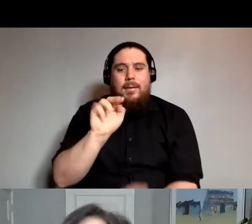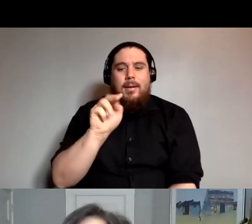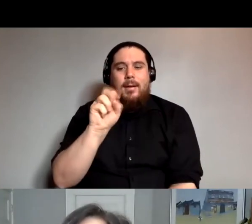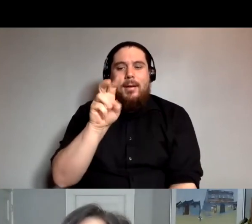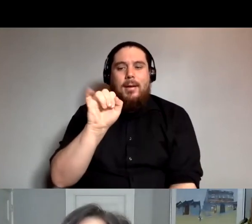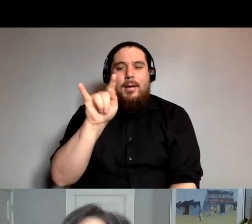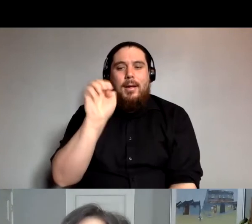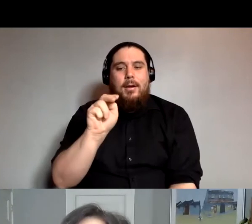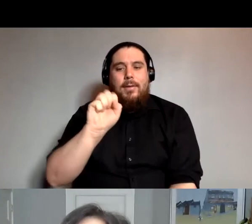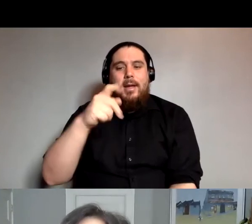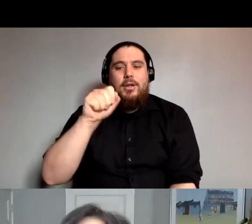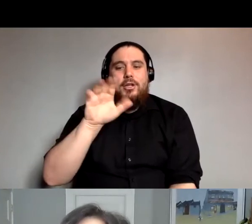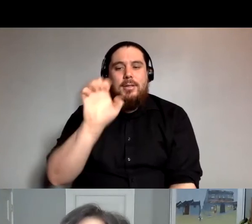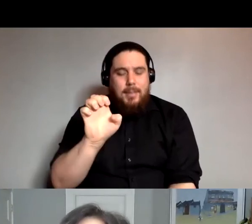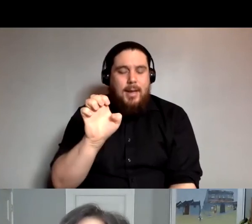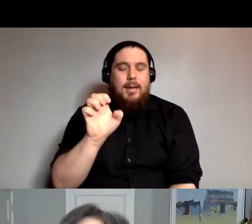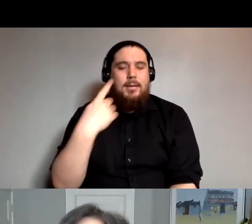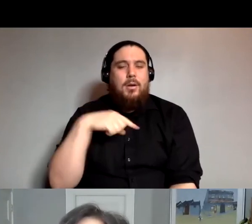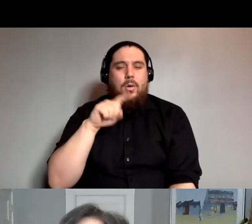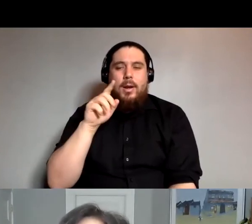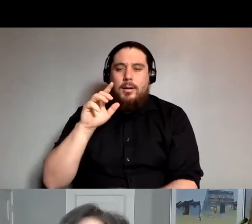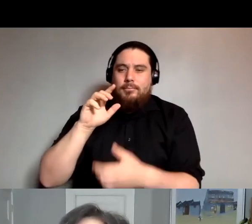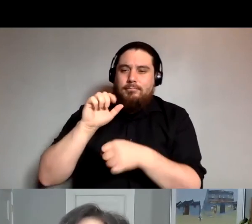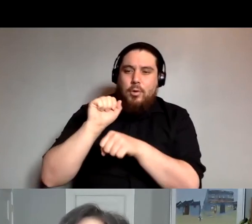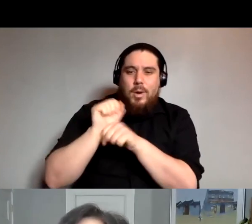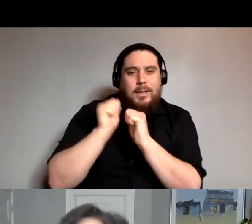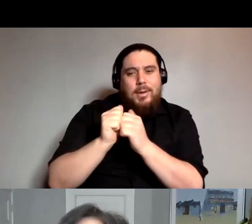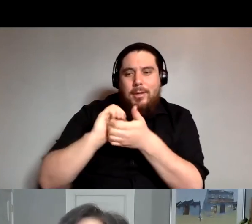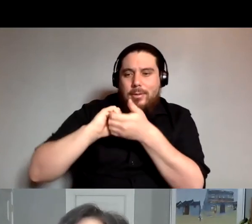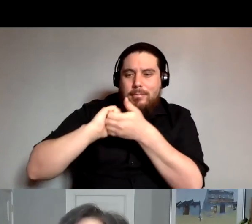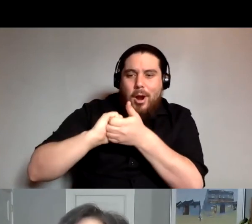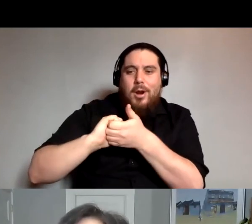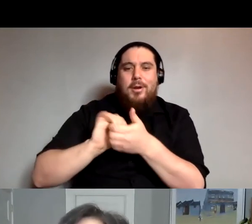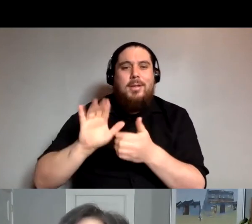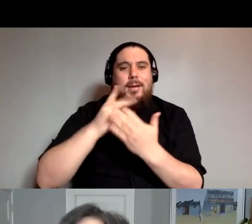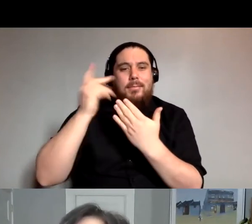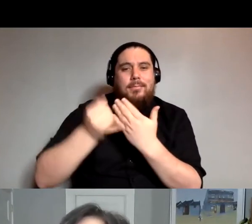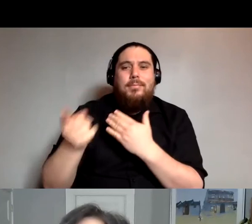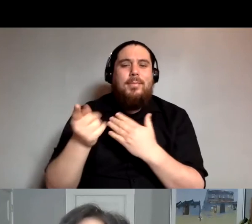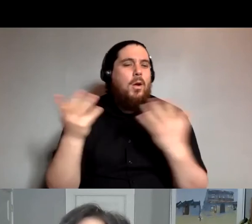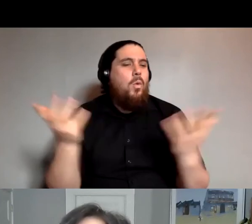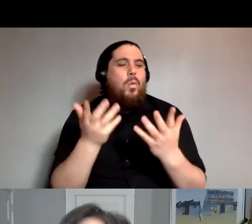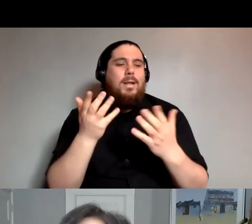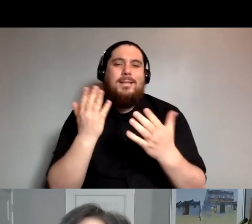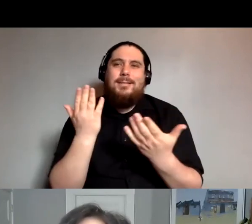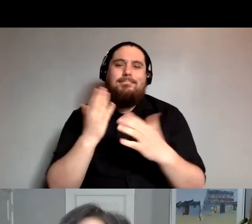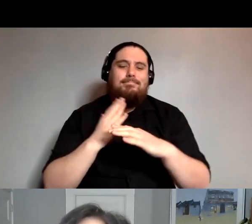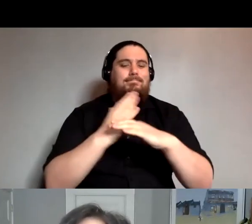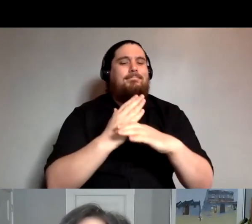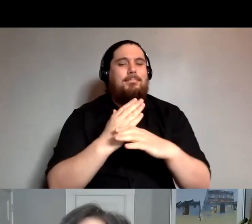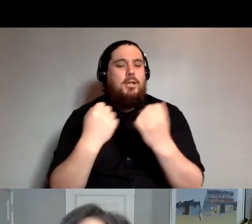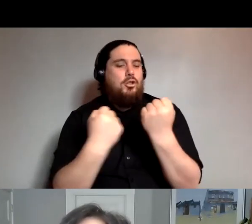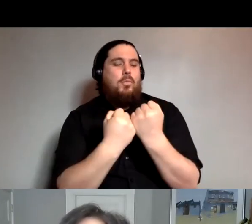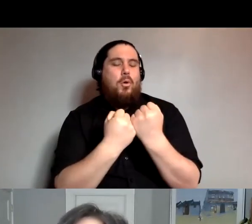projects that try to figure out exactly what's the intervention and support that could be delivered